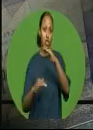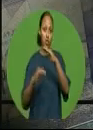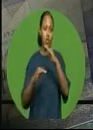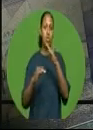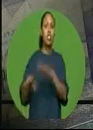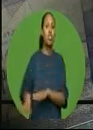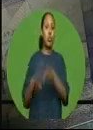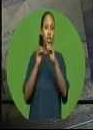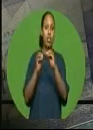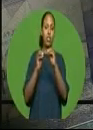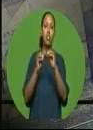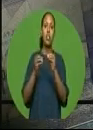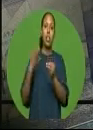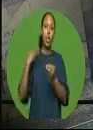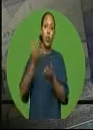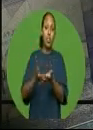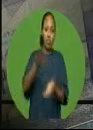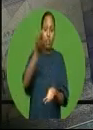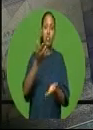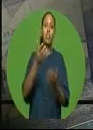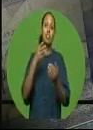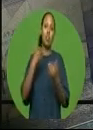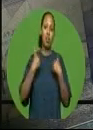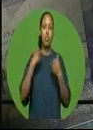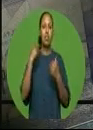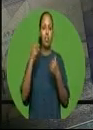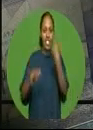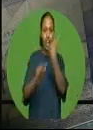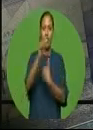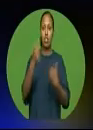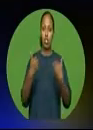Students, equity financing has disadvantage too.